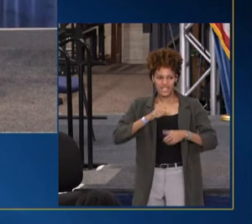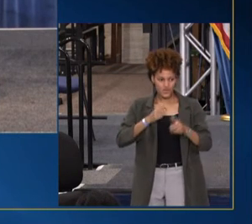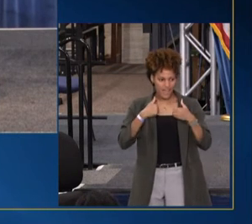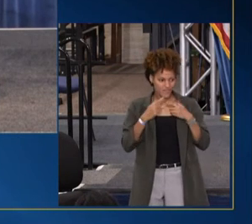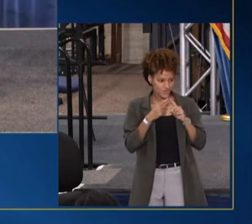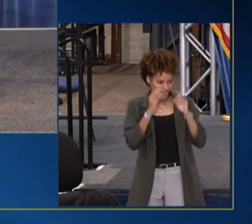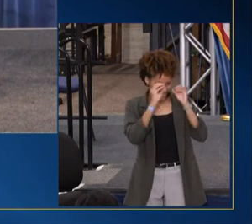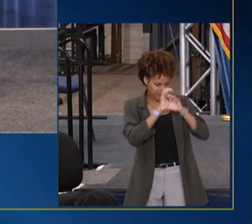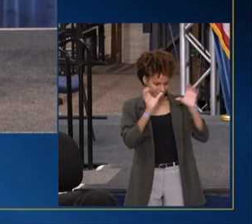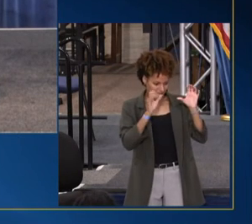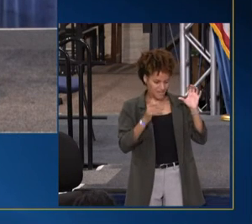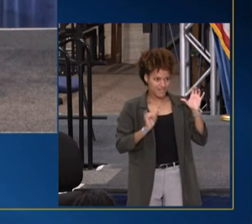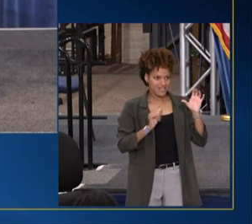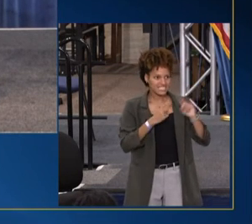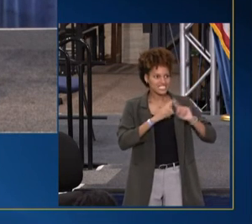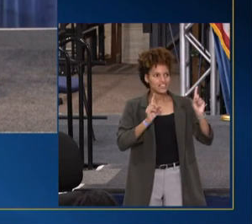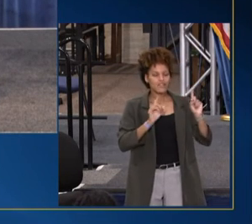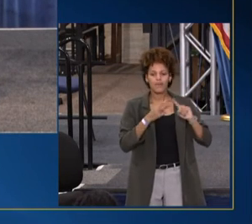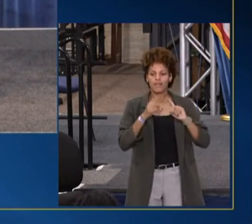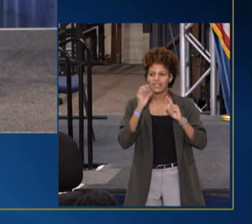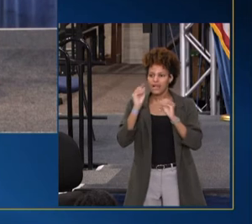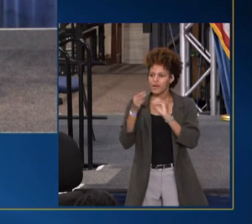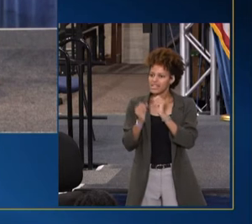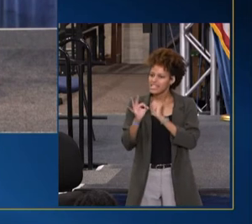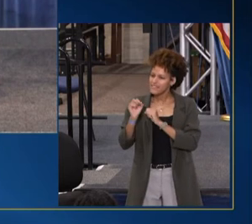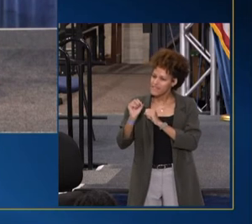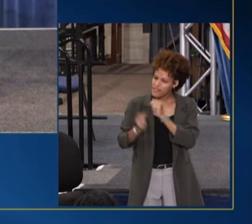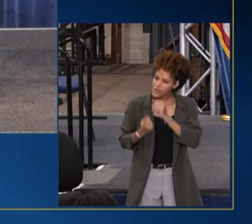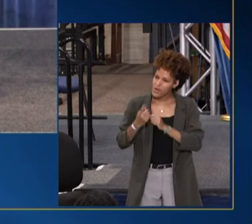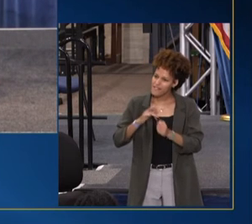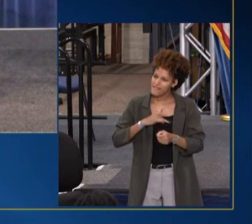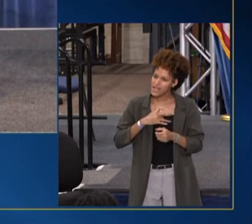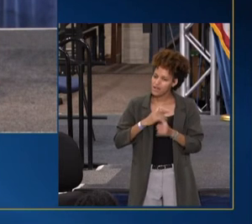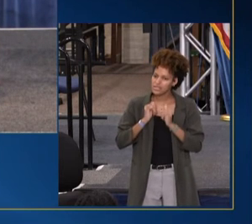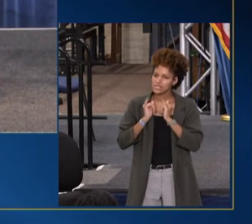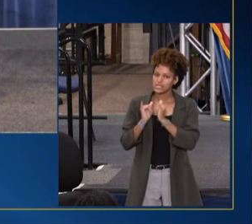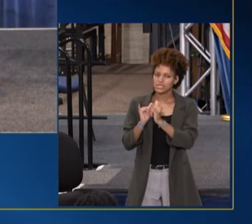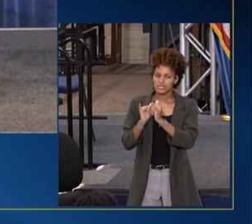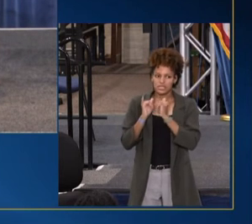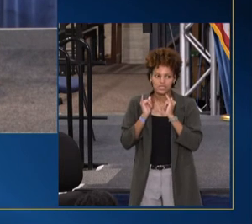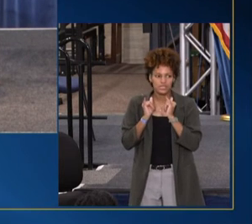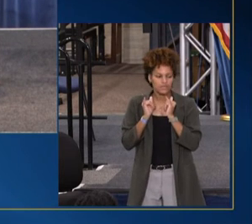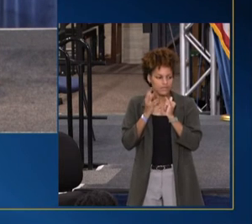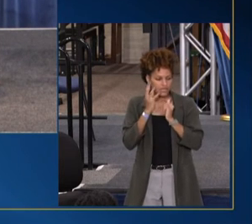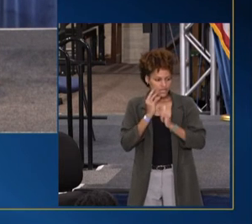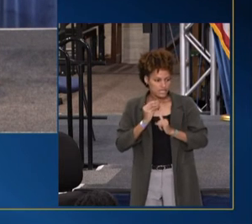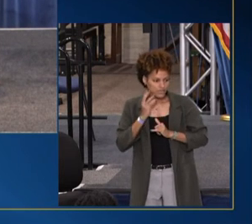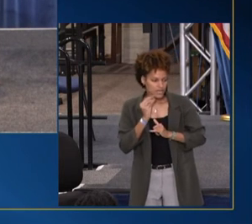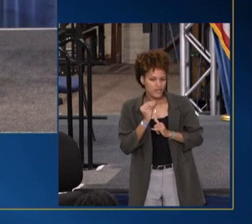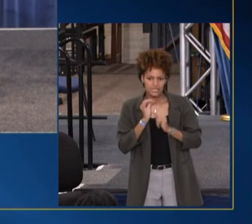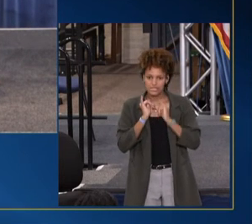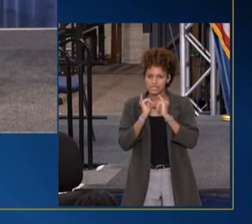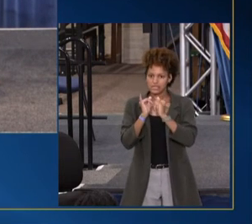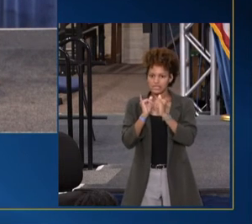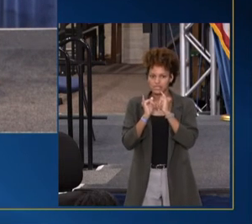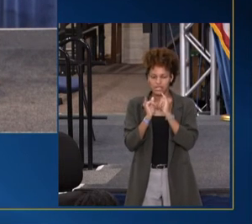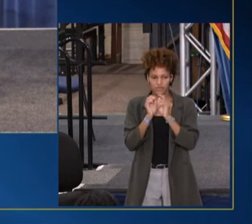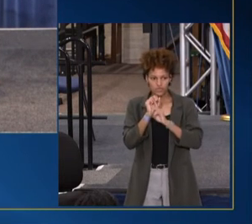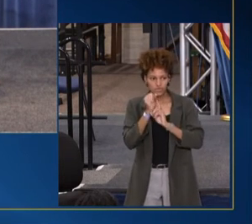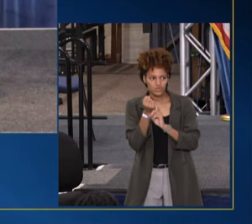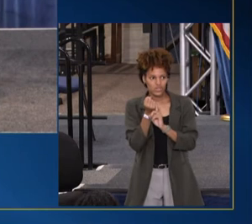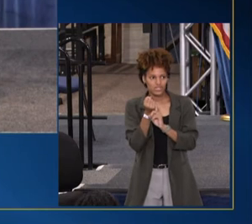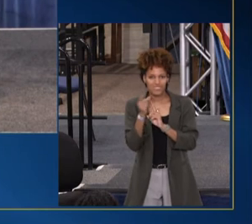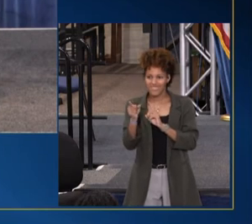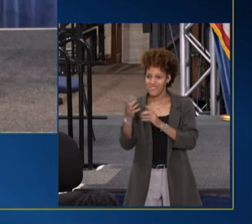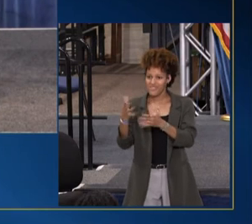But think about where we would be if everyone felt like someone like them that had the experiences that they had were already doing